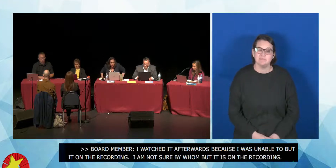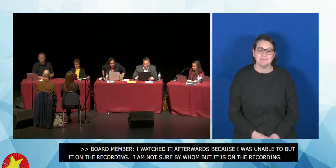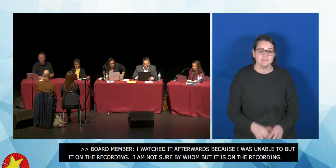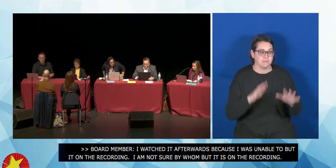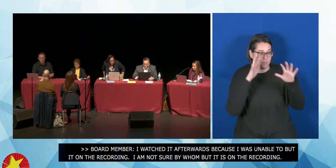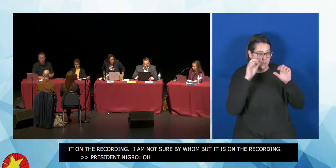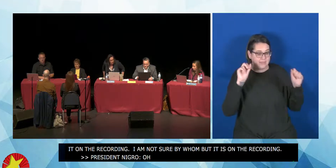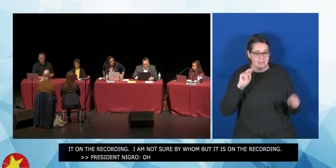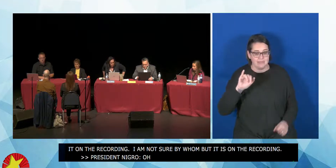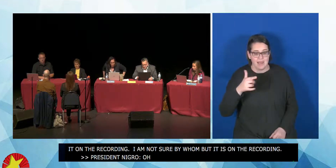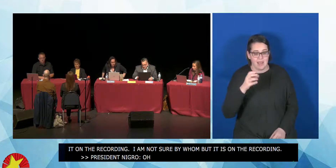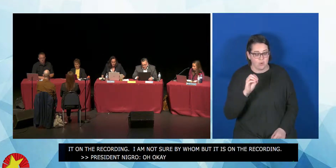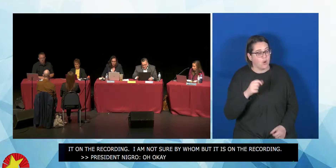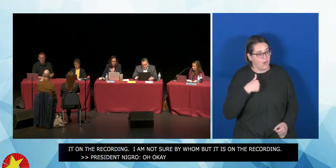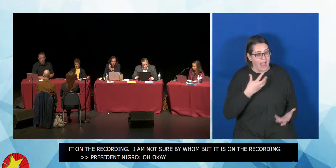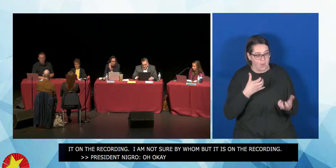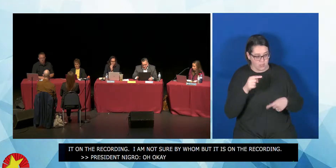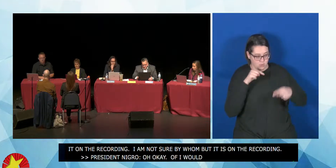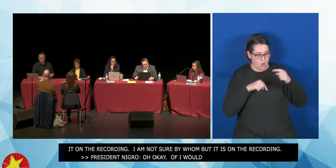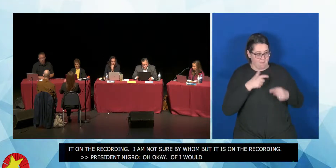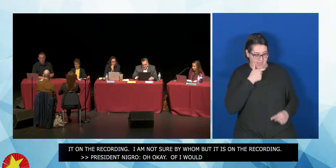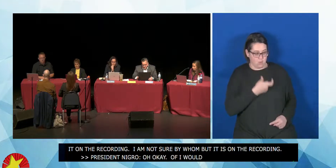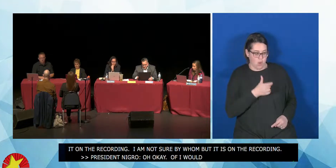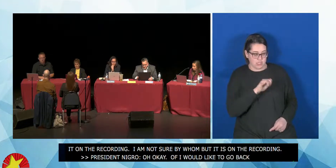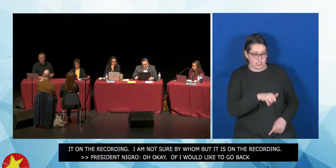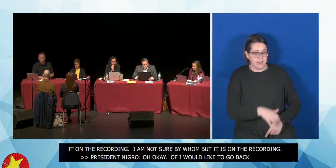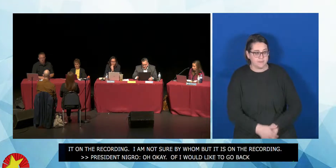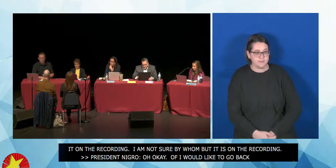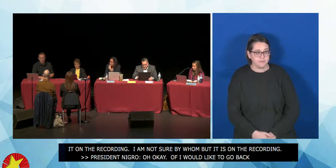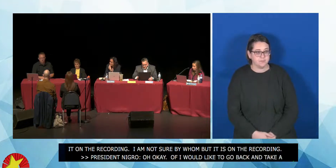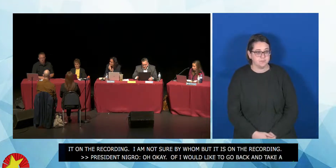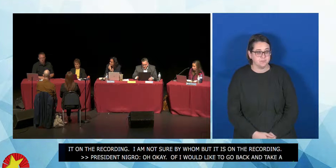I'd like to go back and take a look at that.